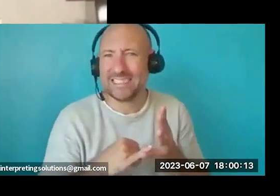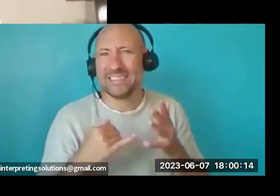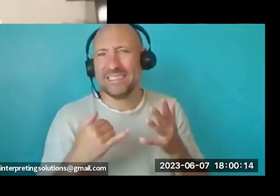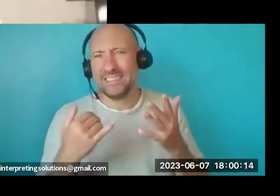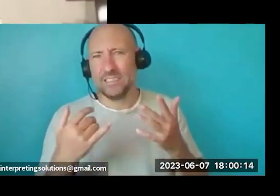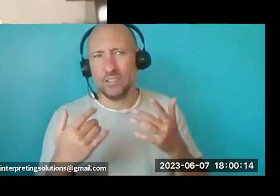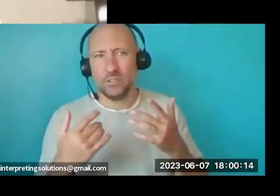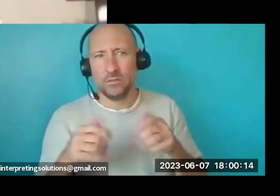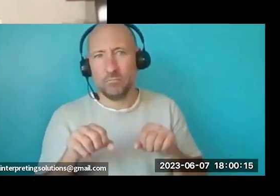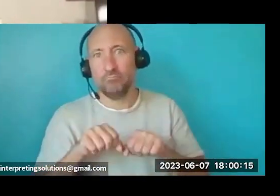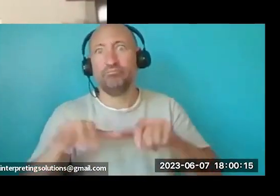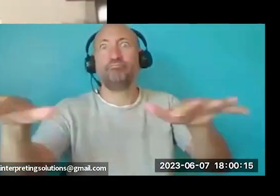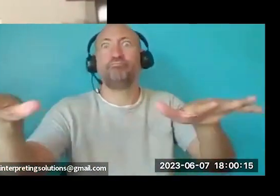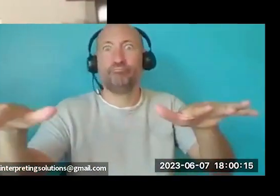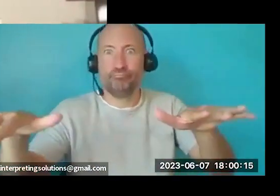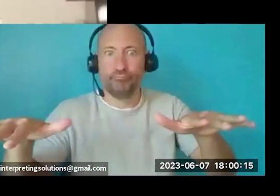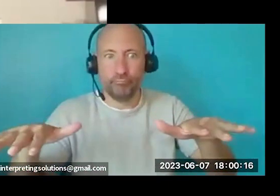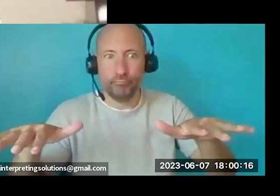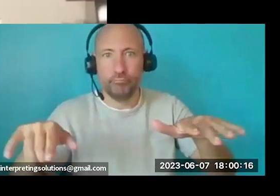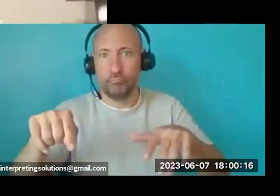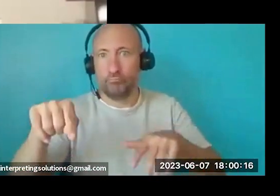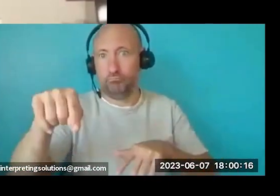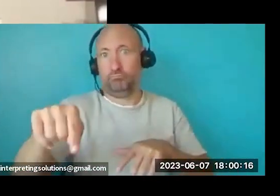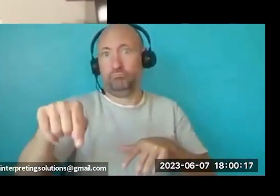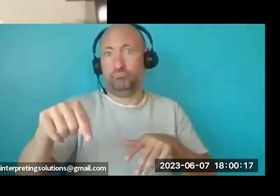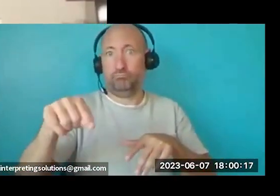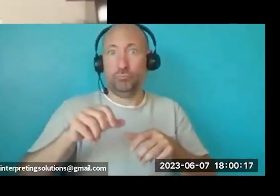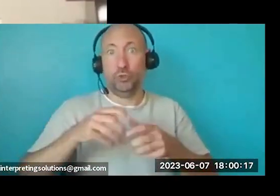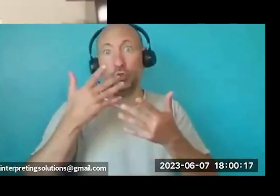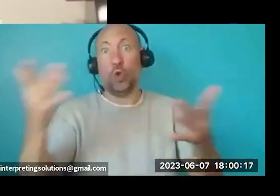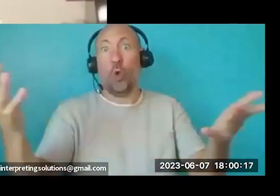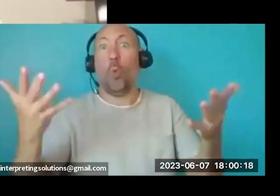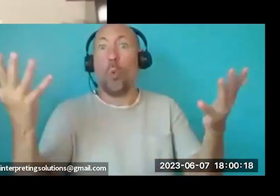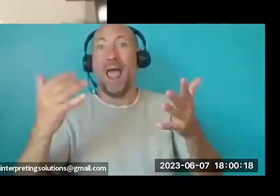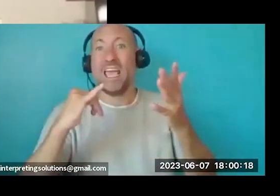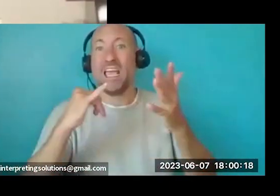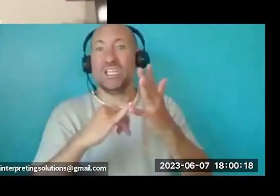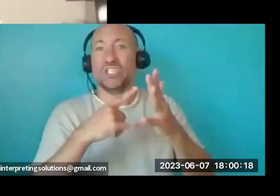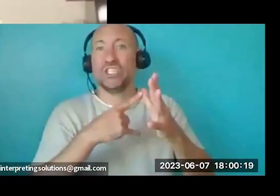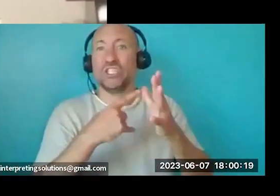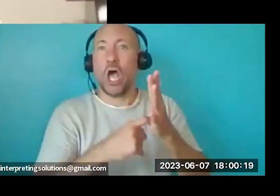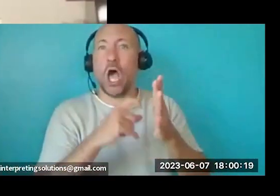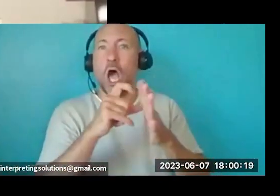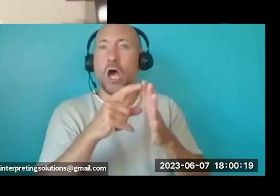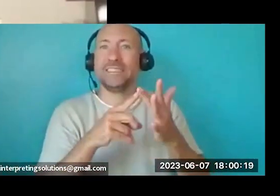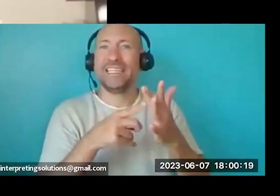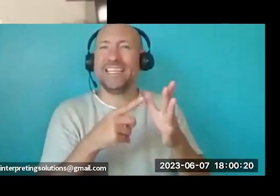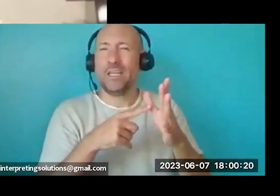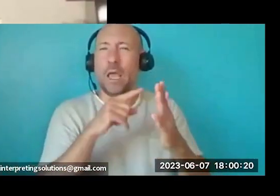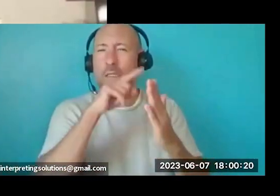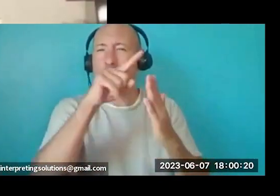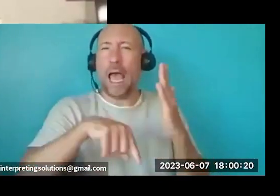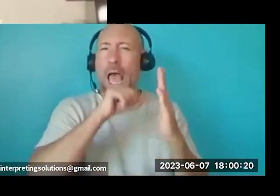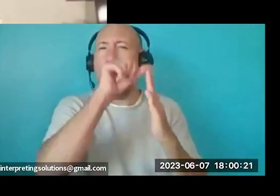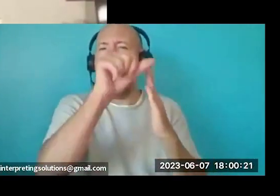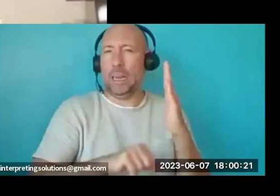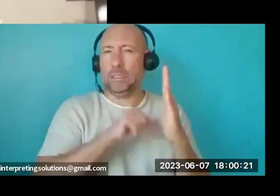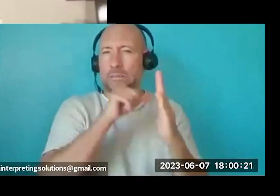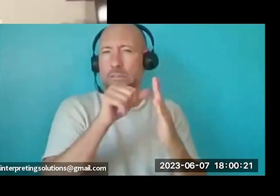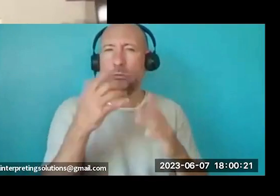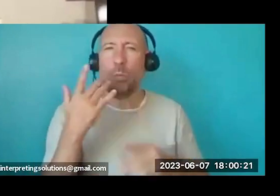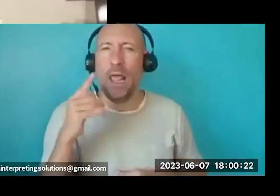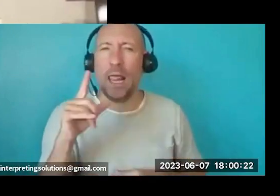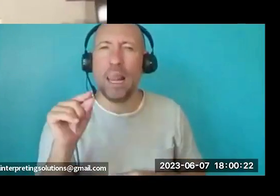Sardinia, Sassari, on the 11th of June.